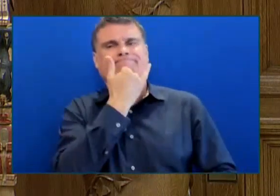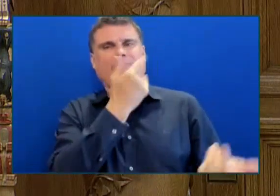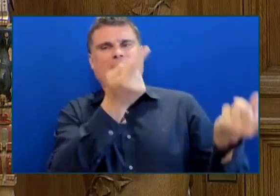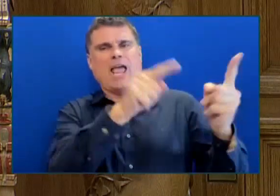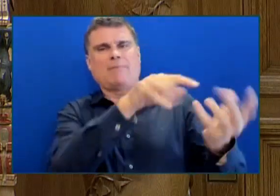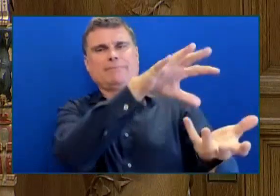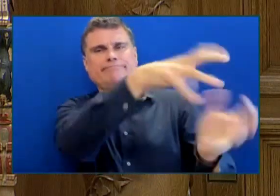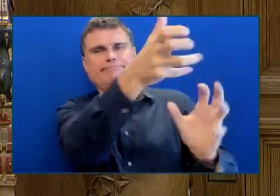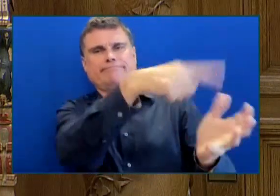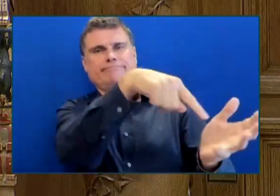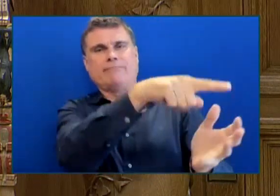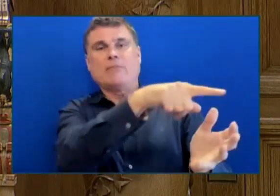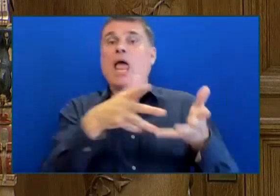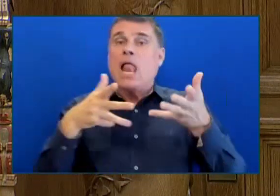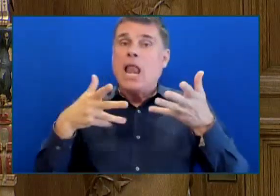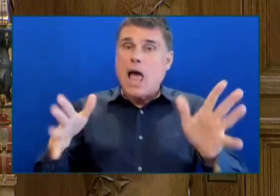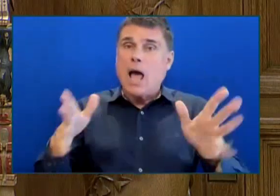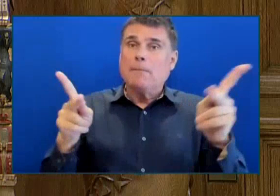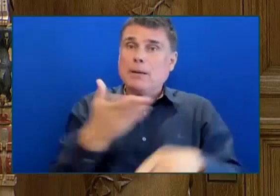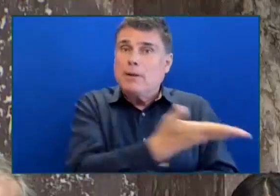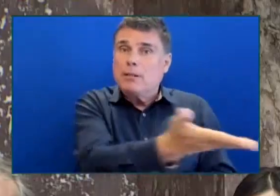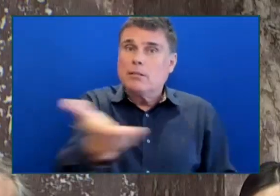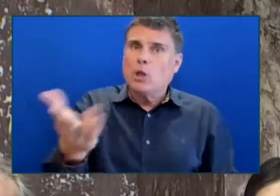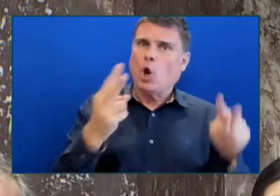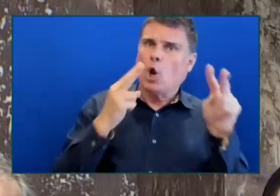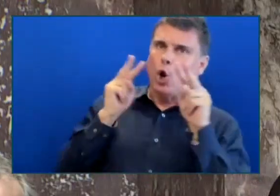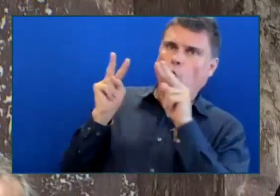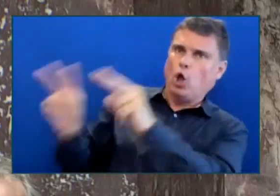Minister of Housing. Thank you so much, Honourable Speaker.